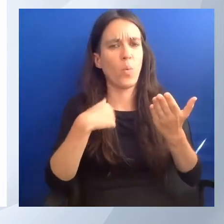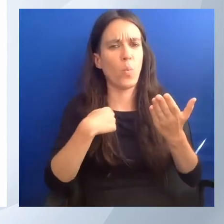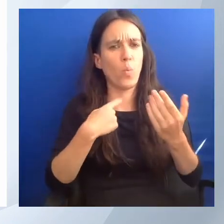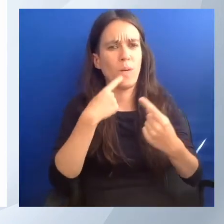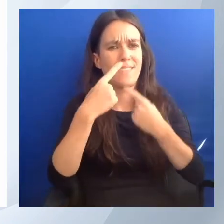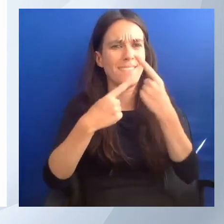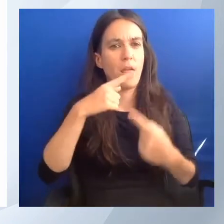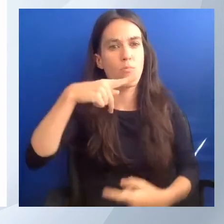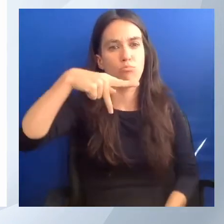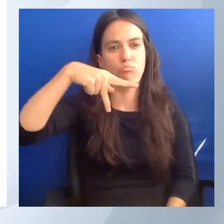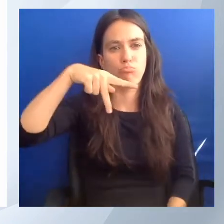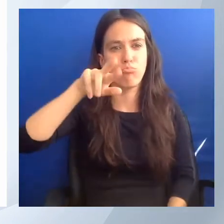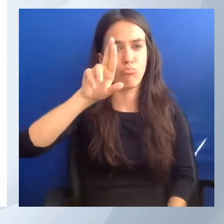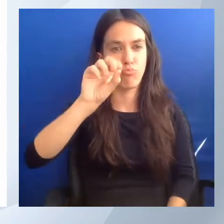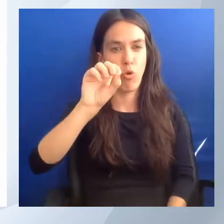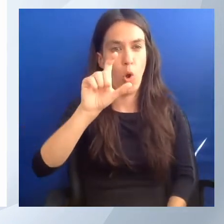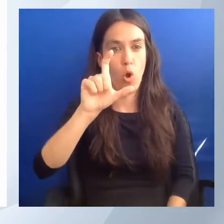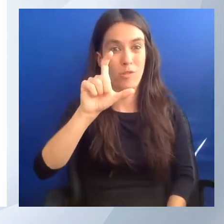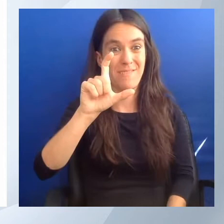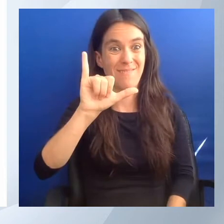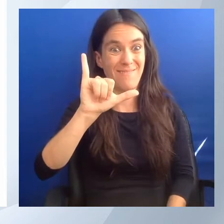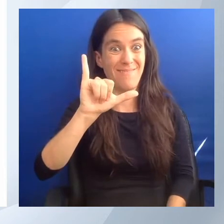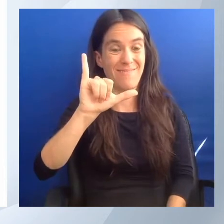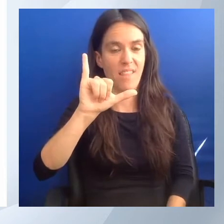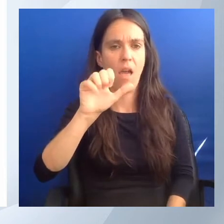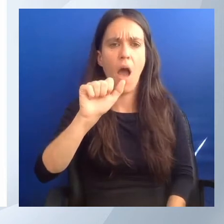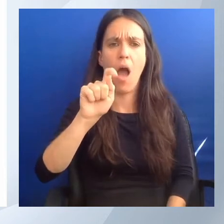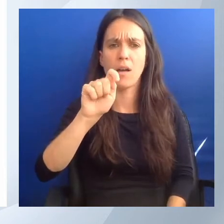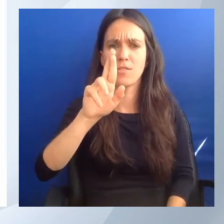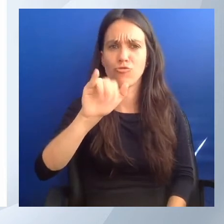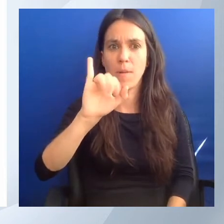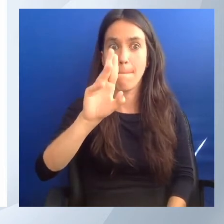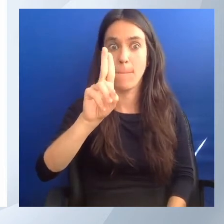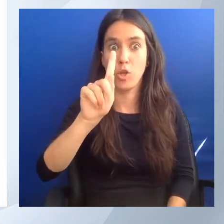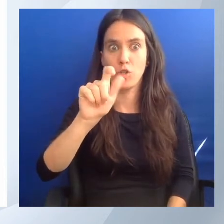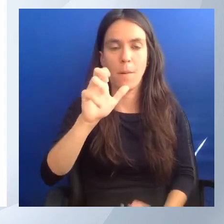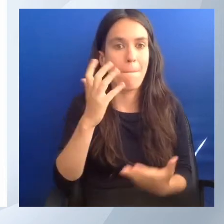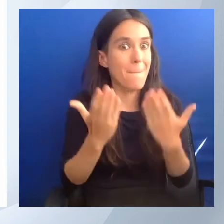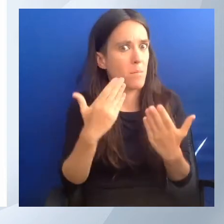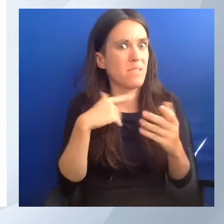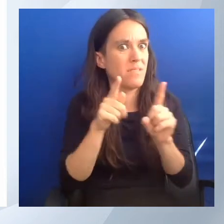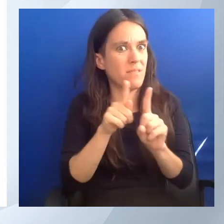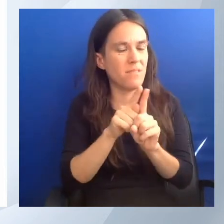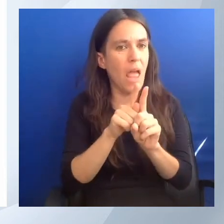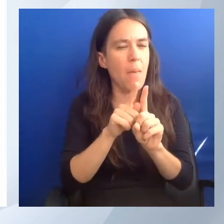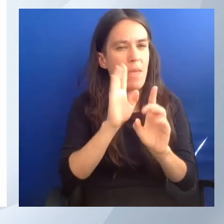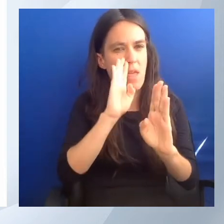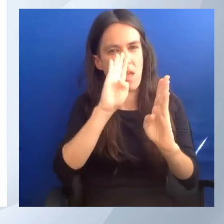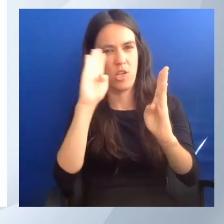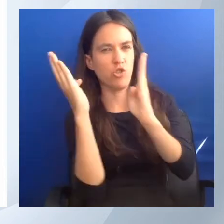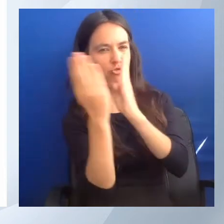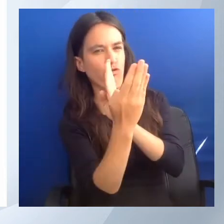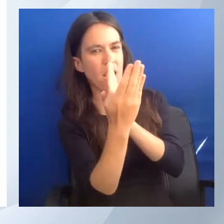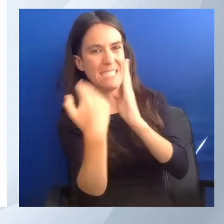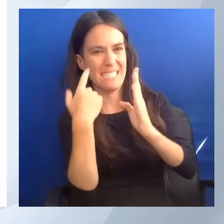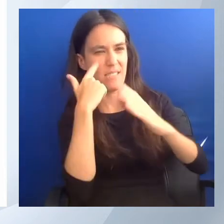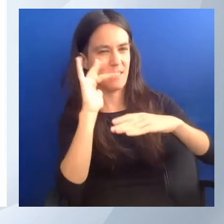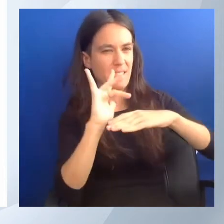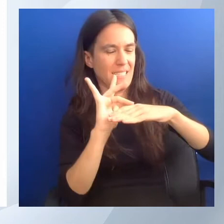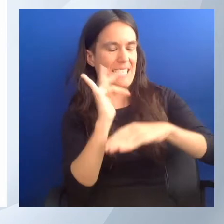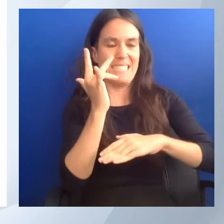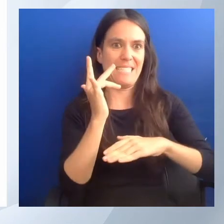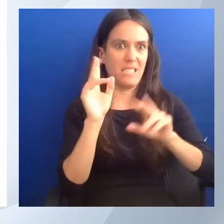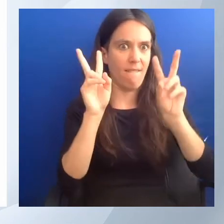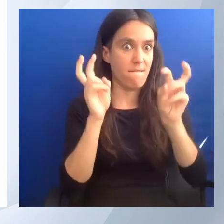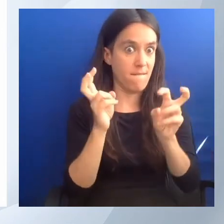attributes, and you might still have a problem there with unfair behavior because you're indirectly actually predicting a sensitive attribute.